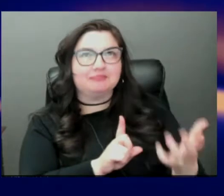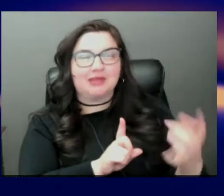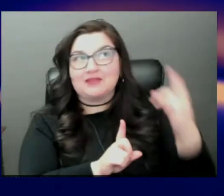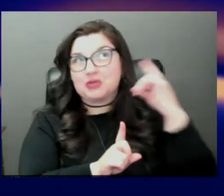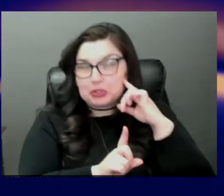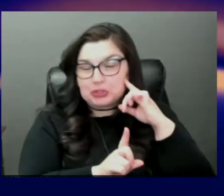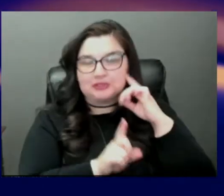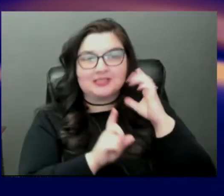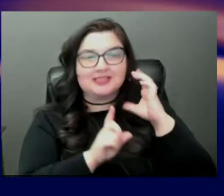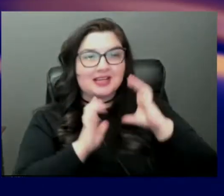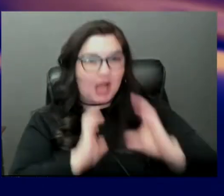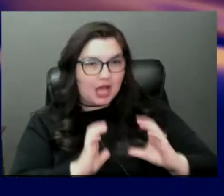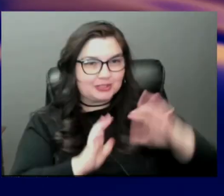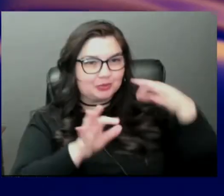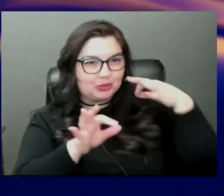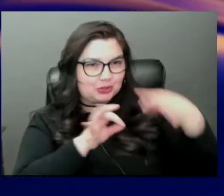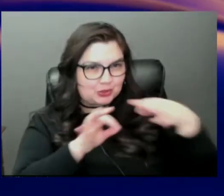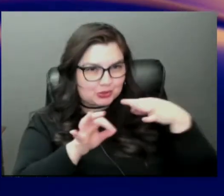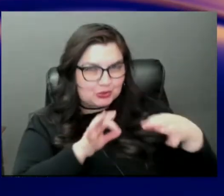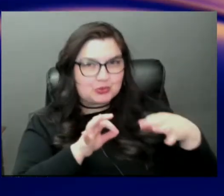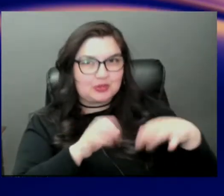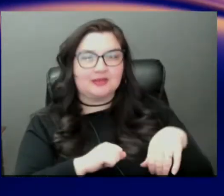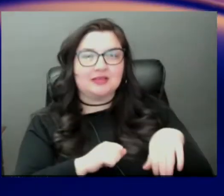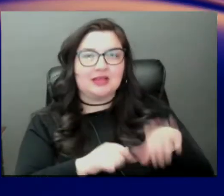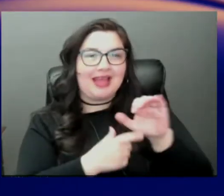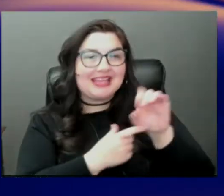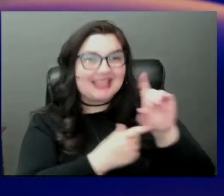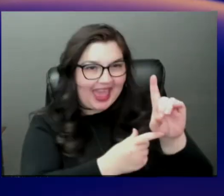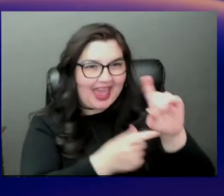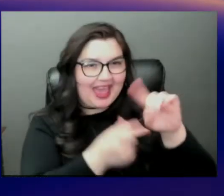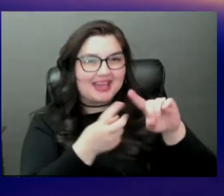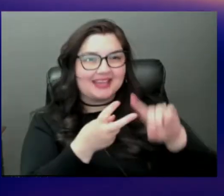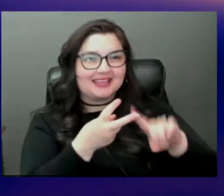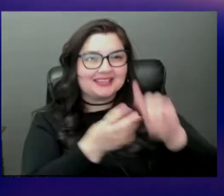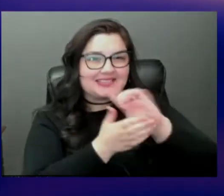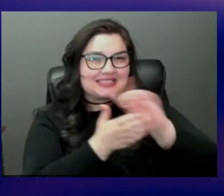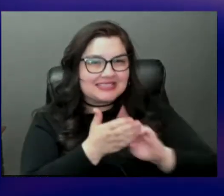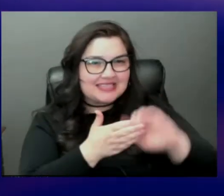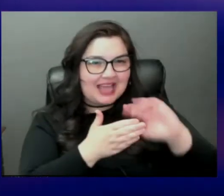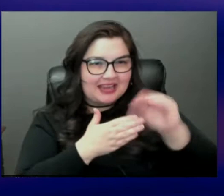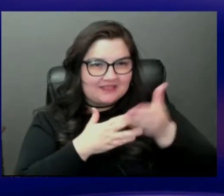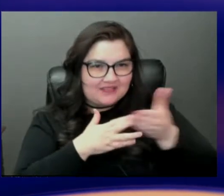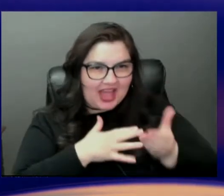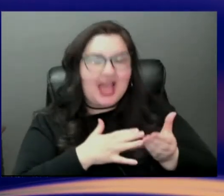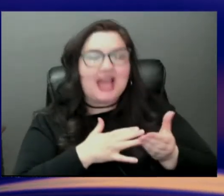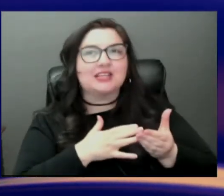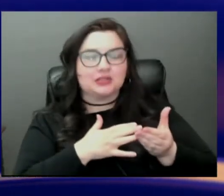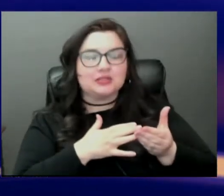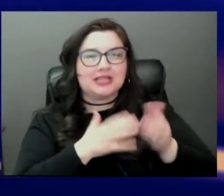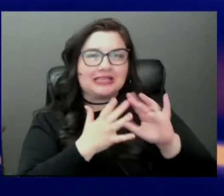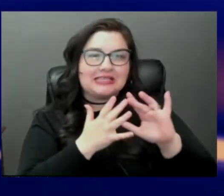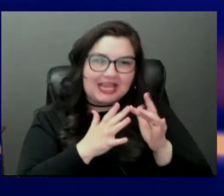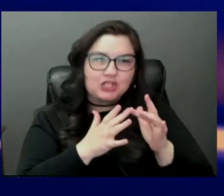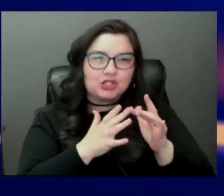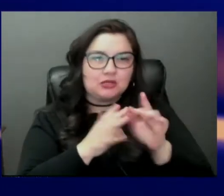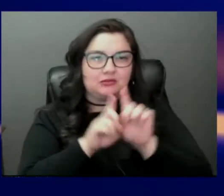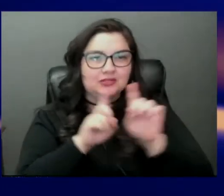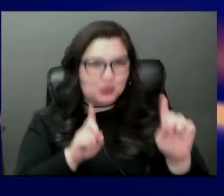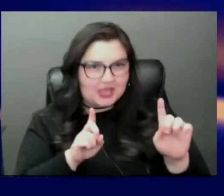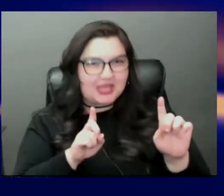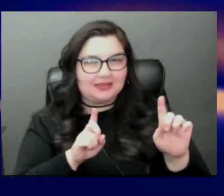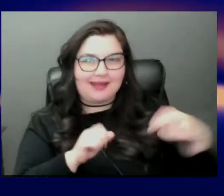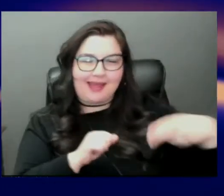customers describe CAD and design files as digital twins sometimes, which has high fidelity